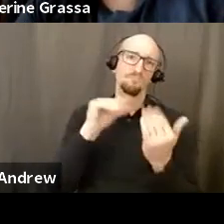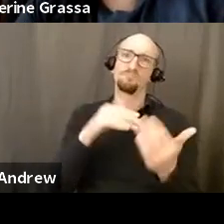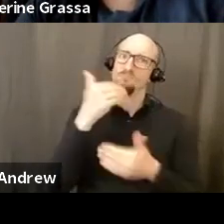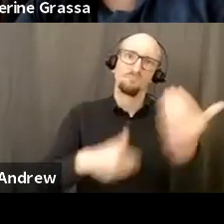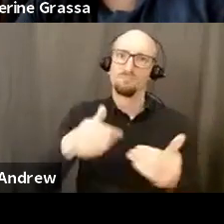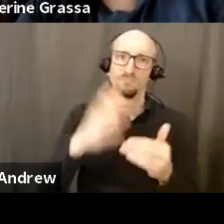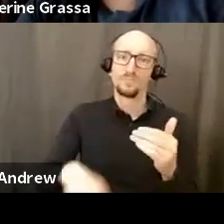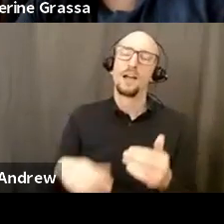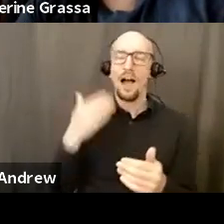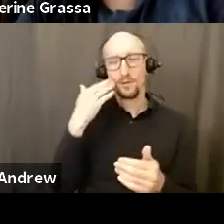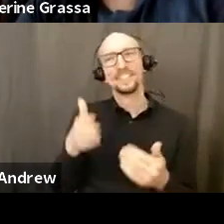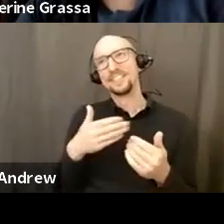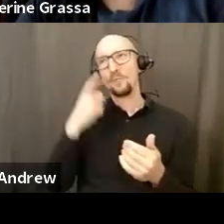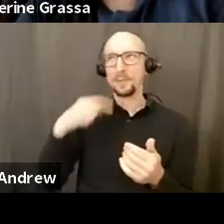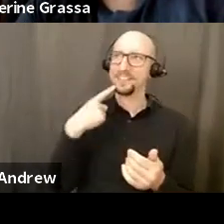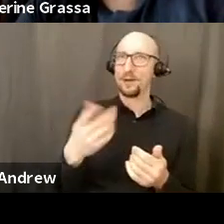not on video right now. So,